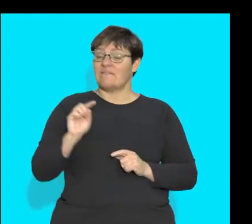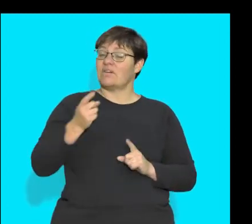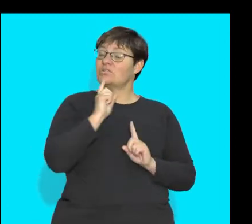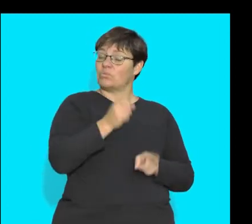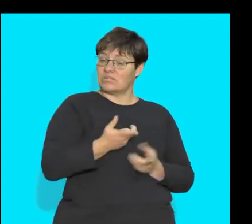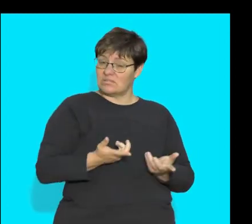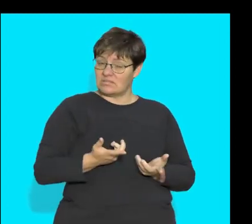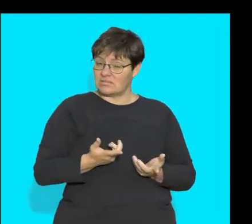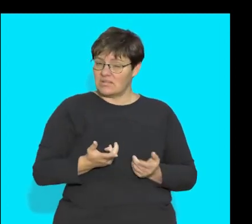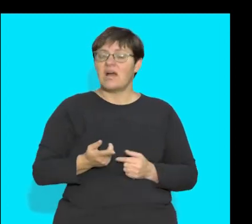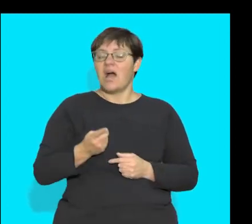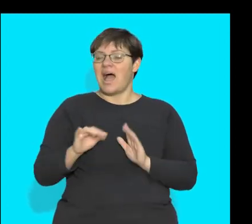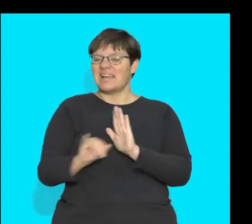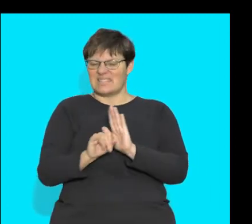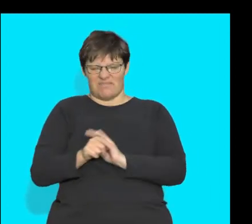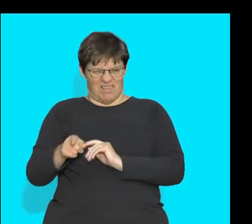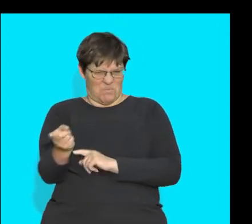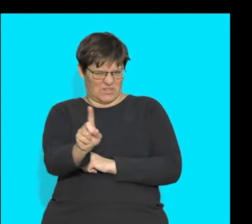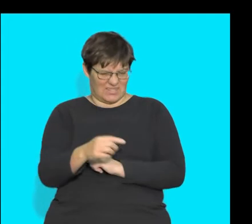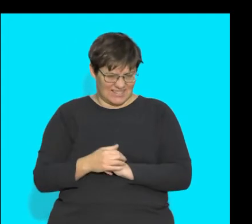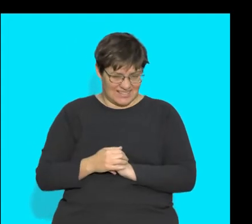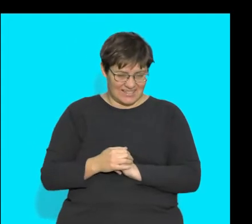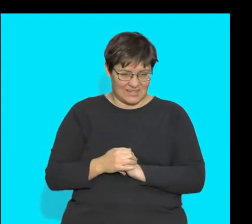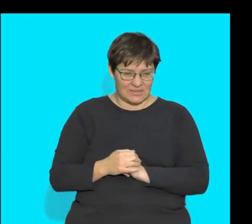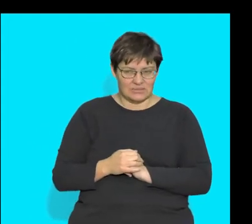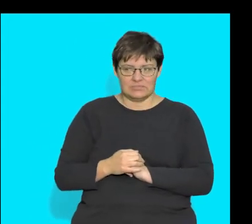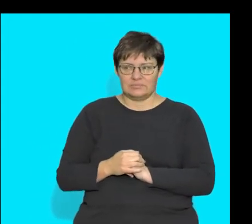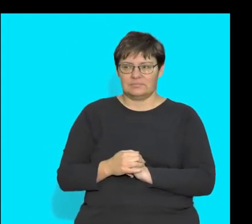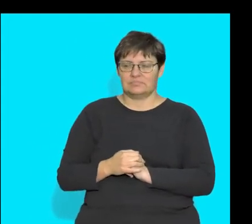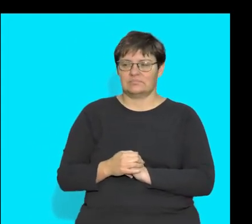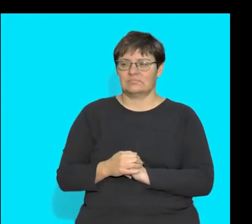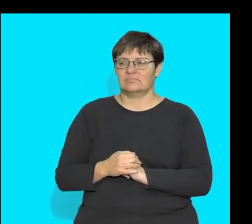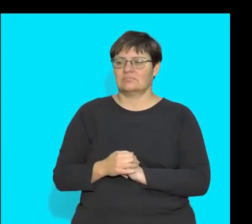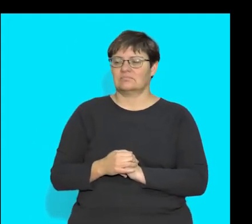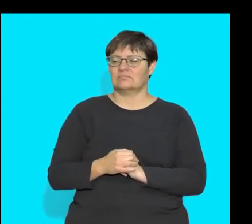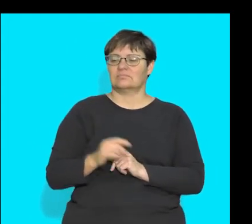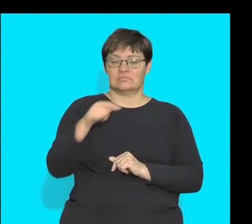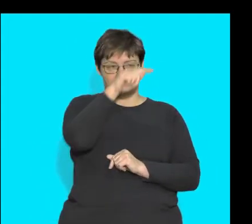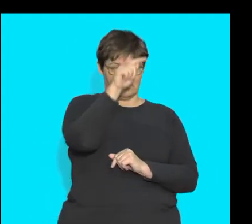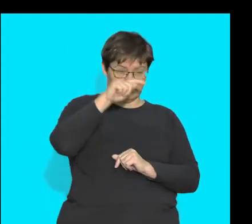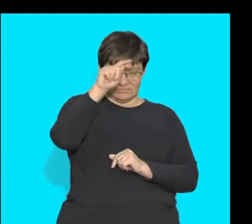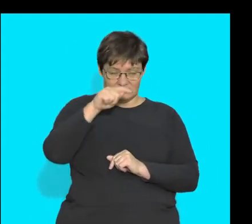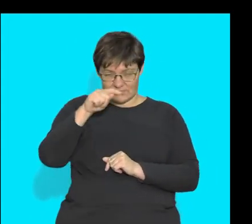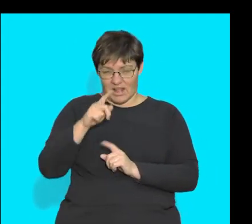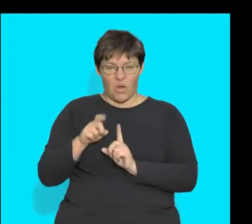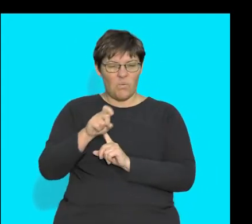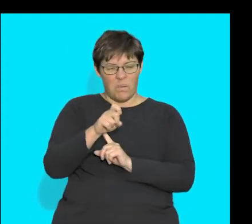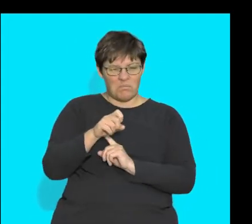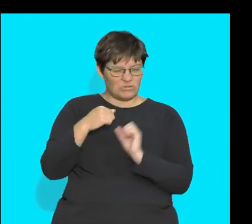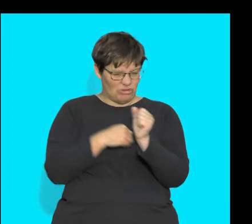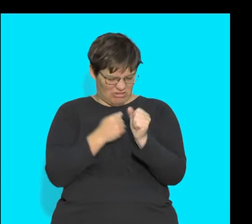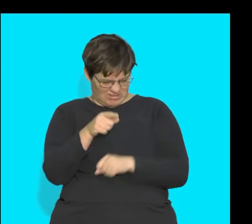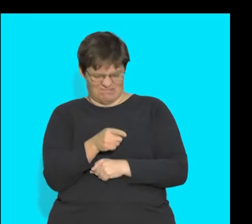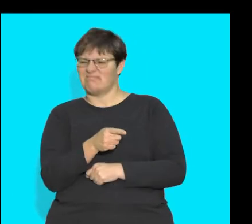first question is identify it, all right? And as I said to you, very often if it looks like a